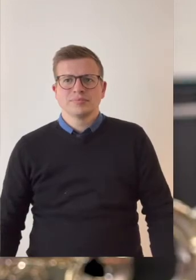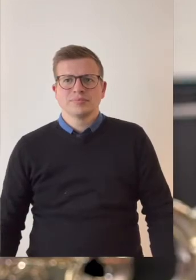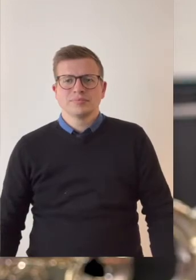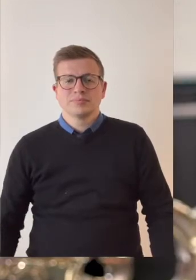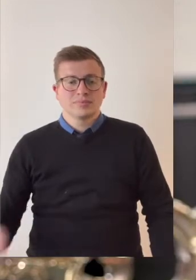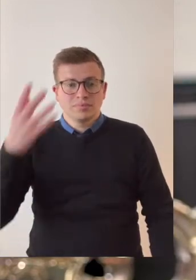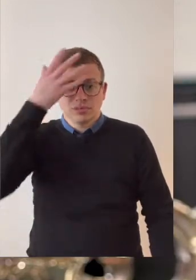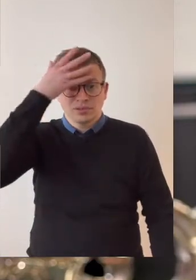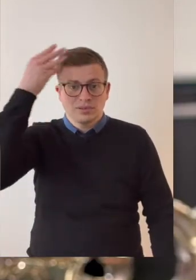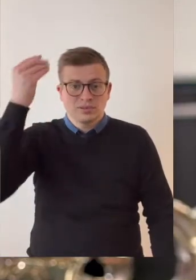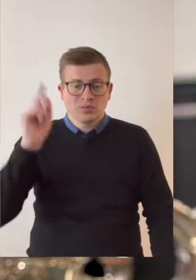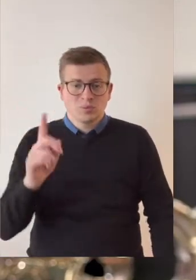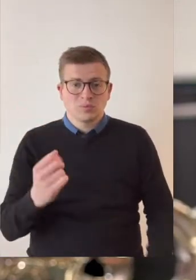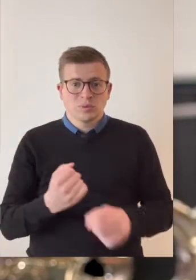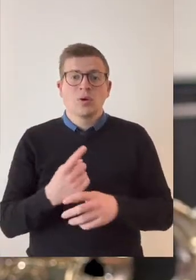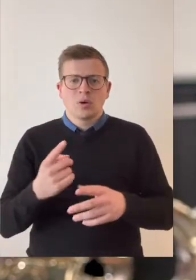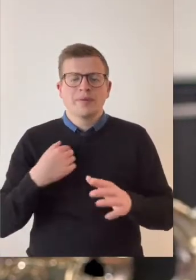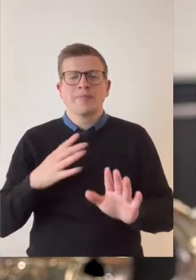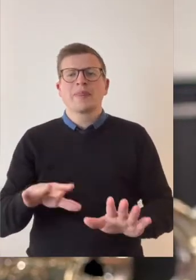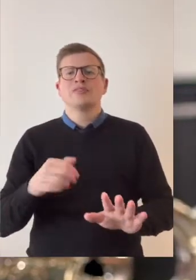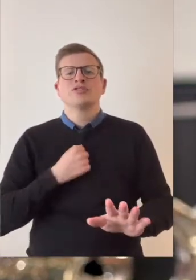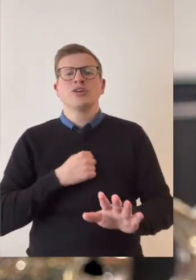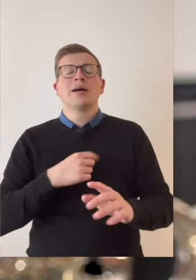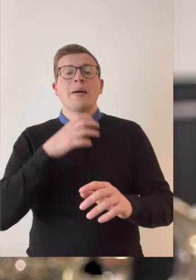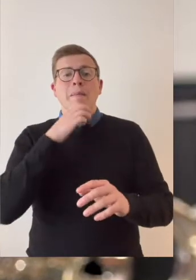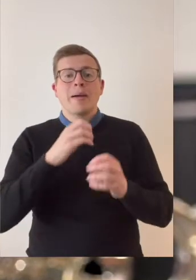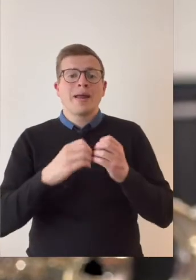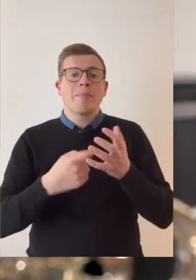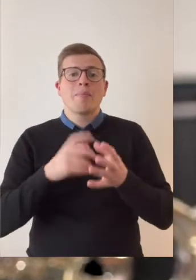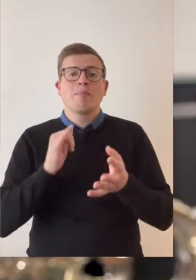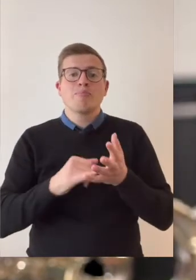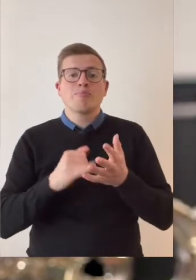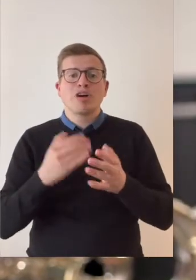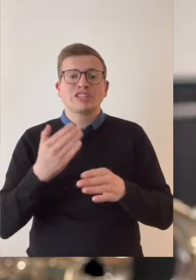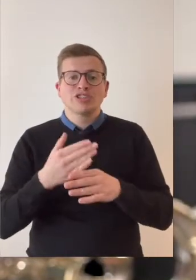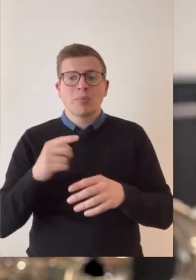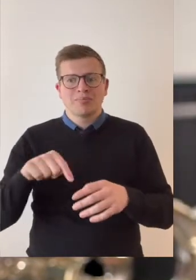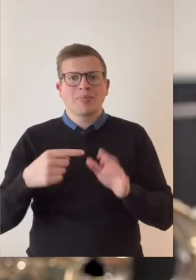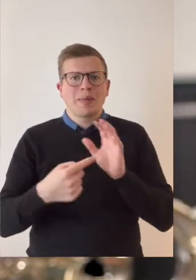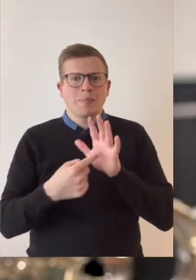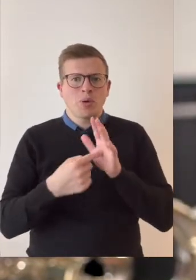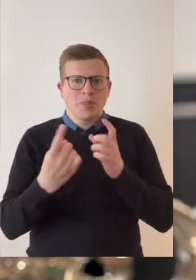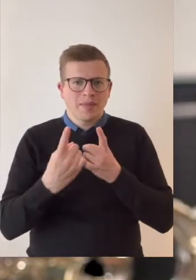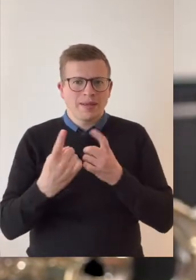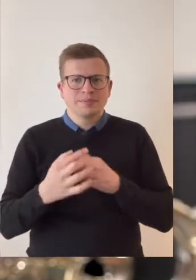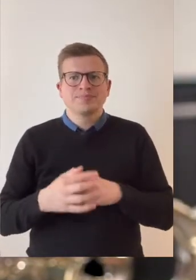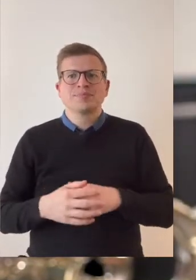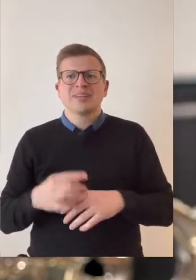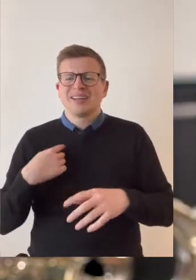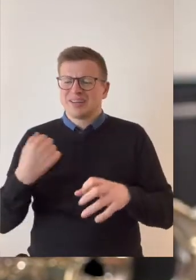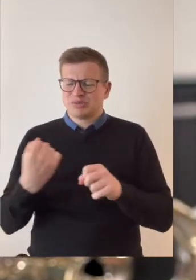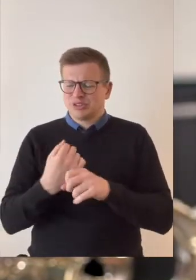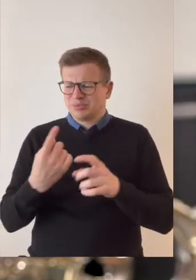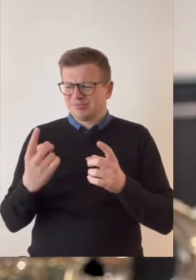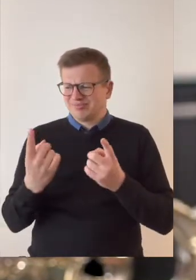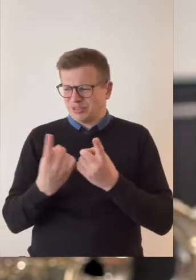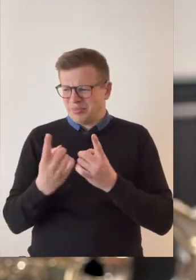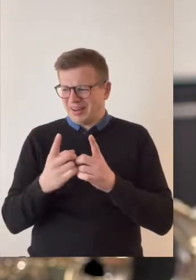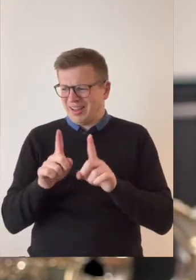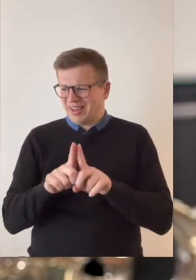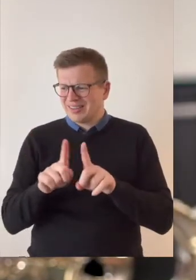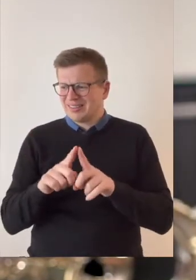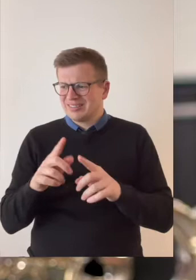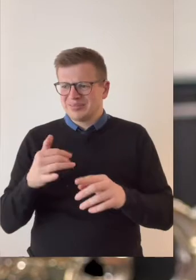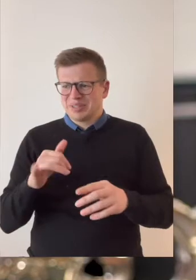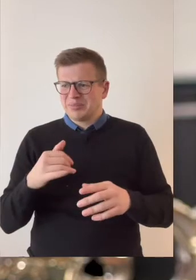I've got to lost where I was now. Oh yes, I'm doing Man of Brass job. Yeah. This is the important thing. I'm doing something like, I don't know, I